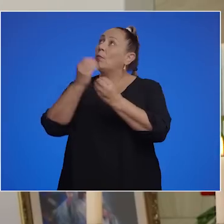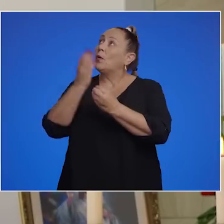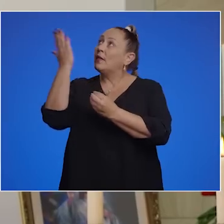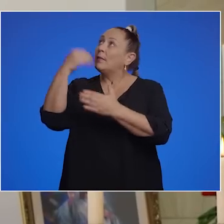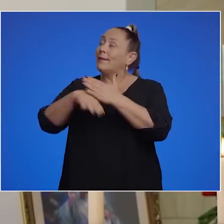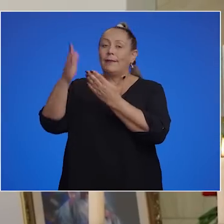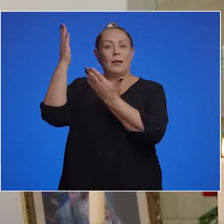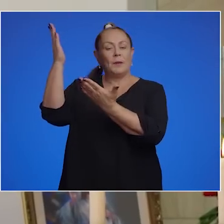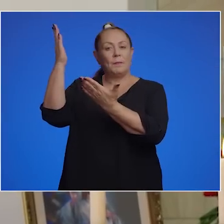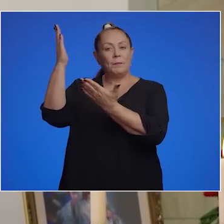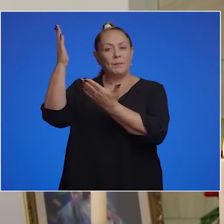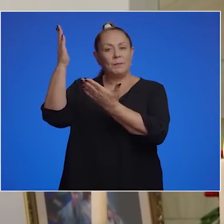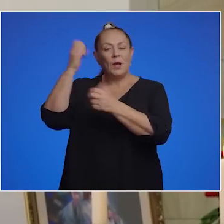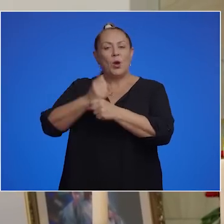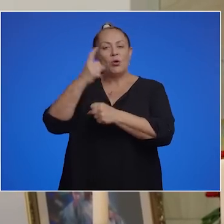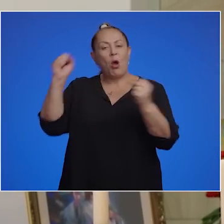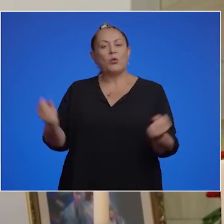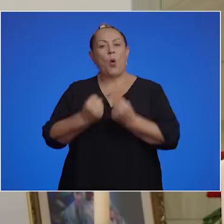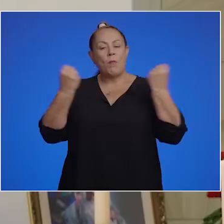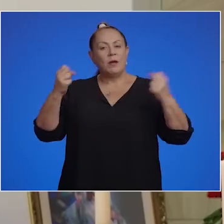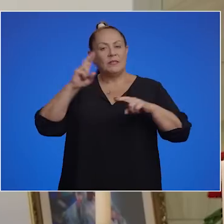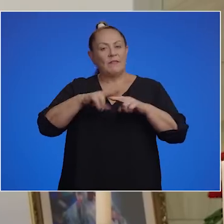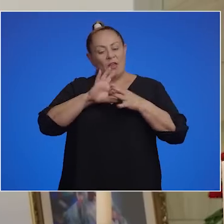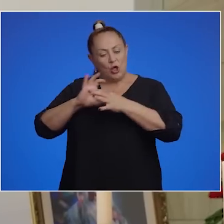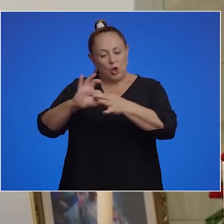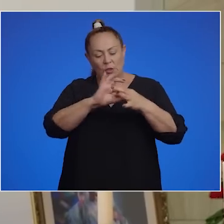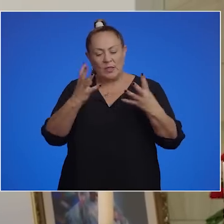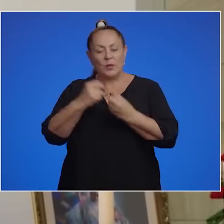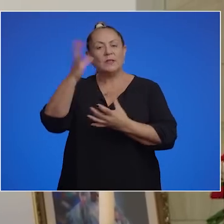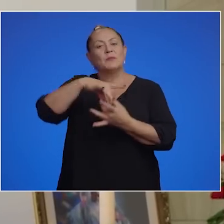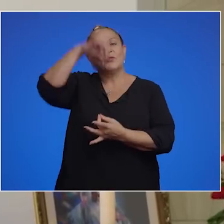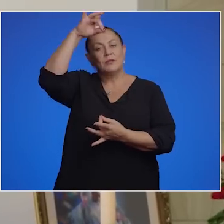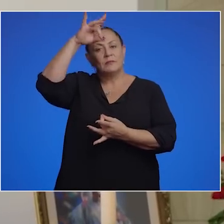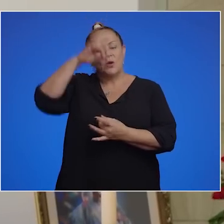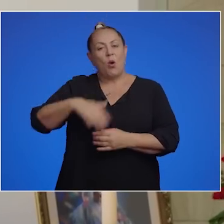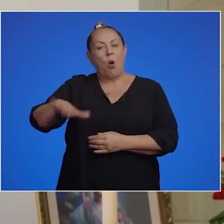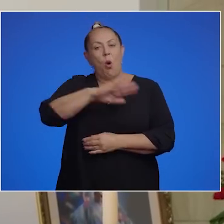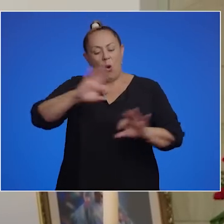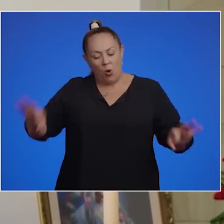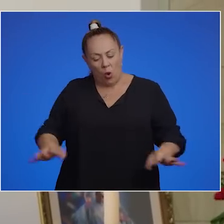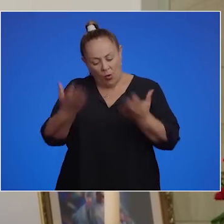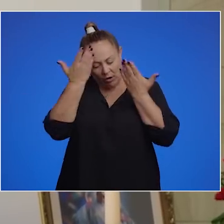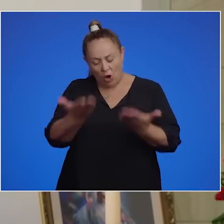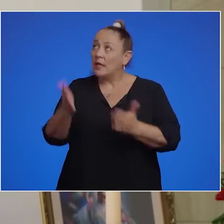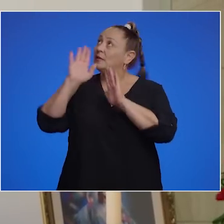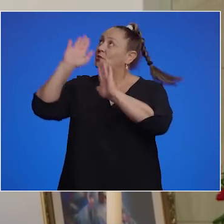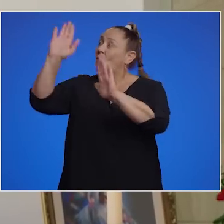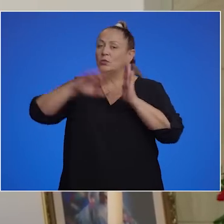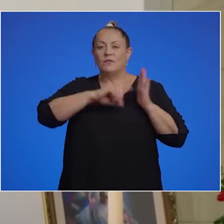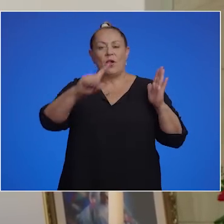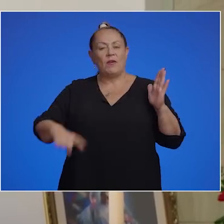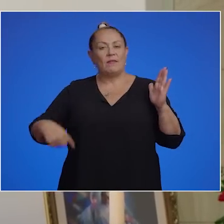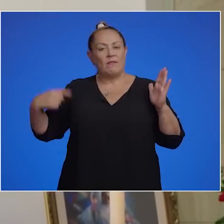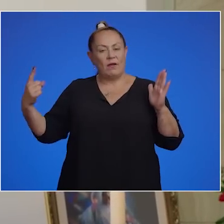Through him, and with him, and in him, O God, Almighty Father, in the unity of the Holy Spirit, all glory and honour is